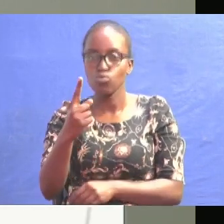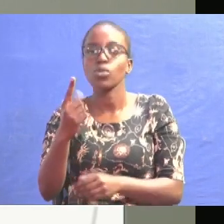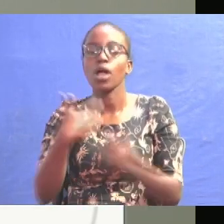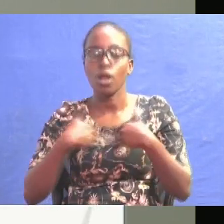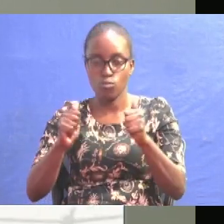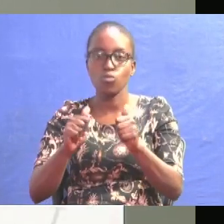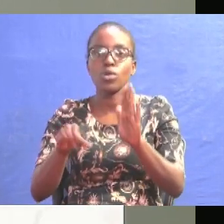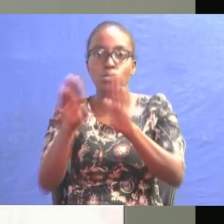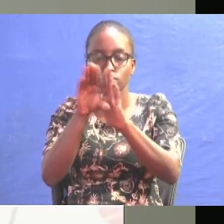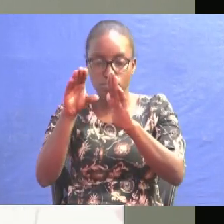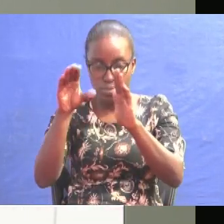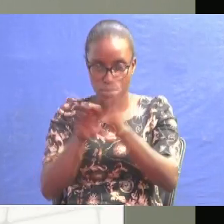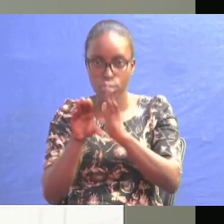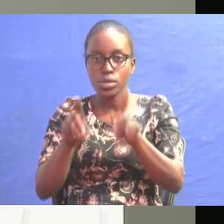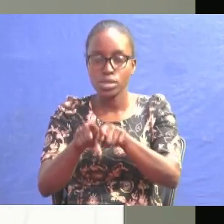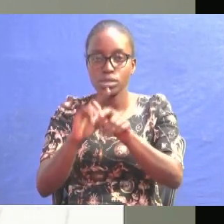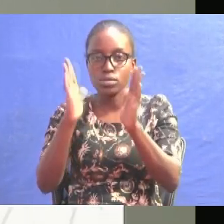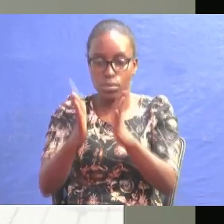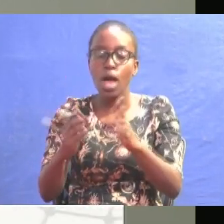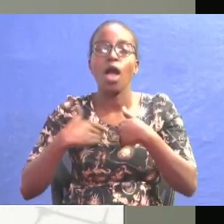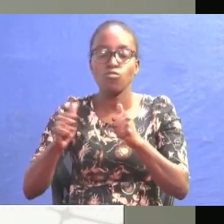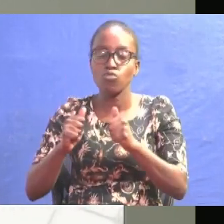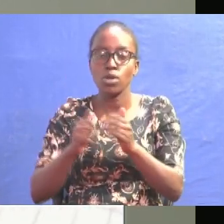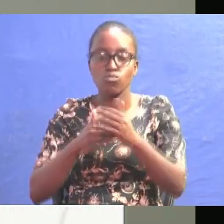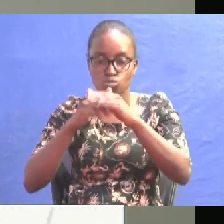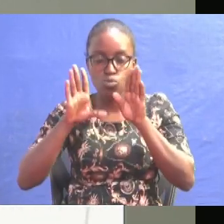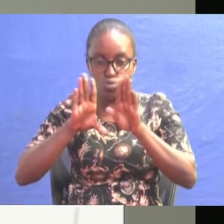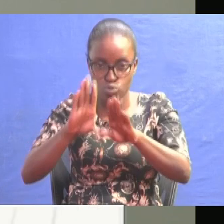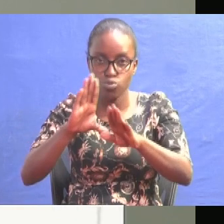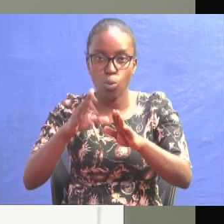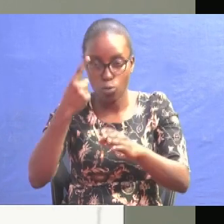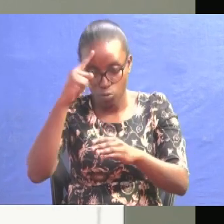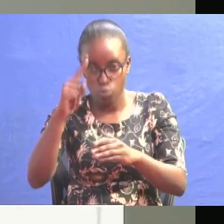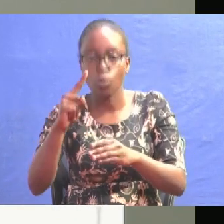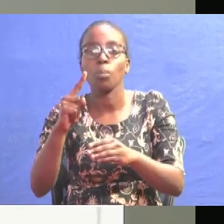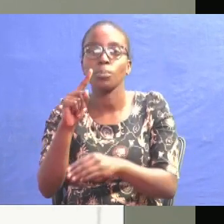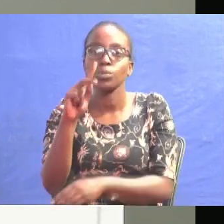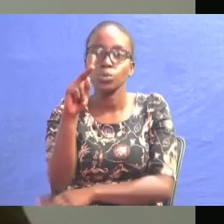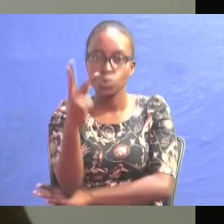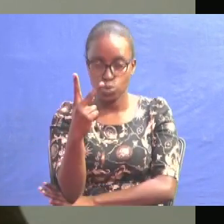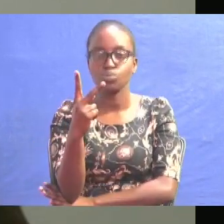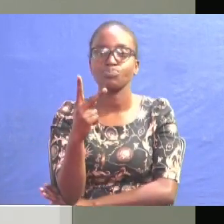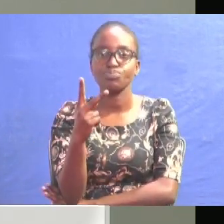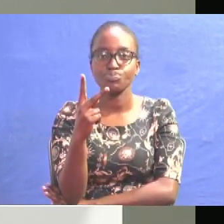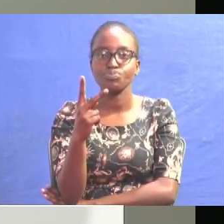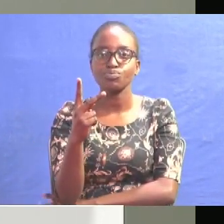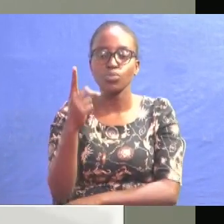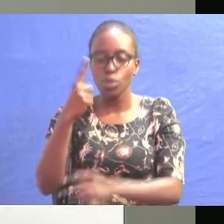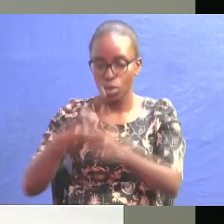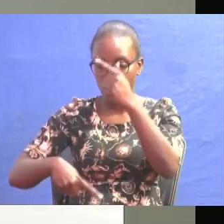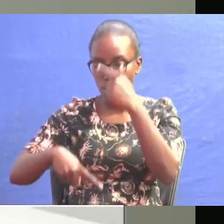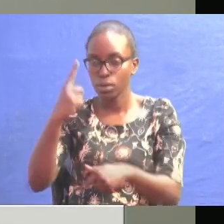one thing that actually we are pushing for. Despite that, we have two candidates who are competing for the AU